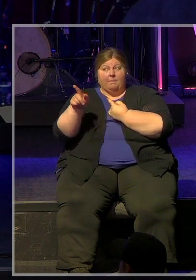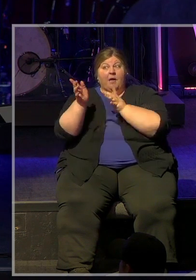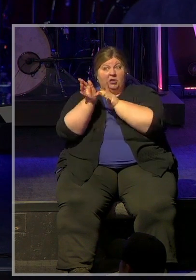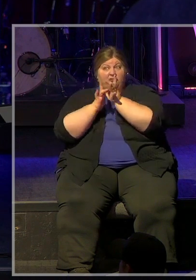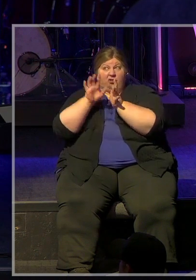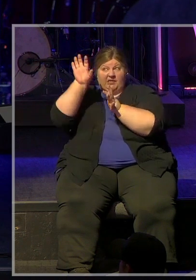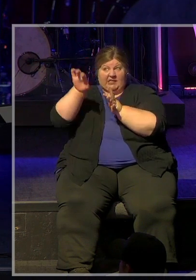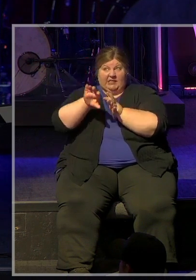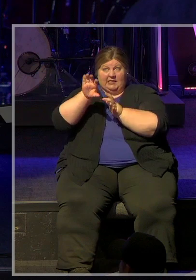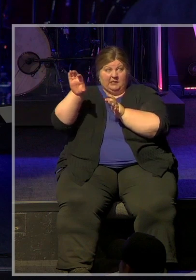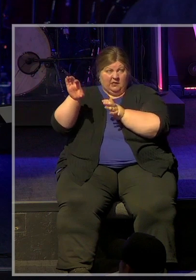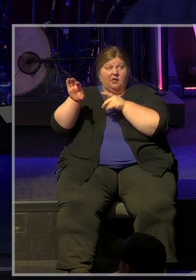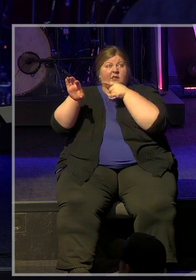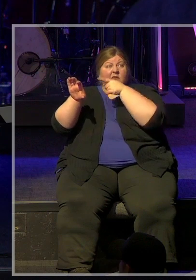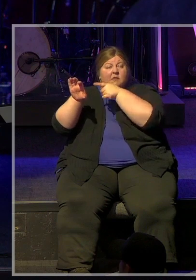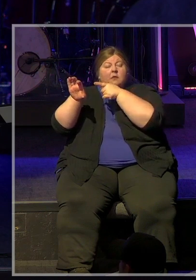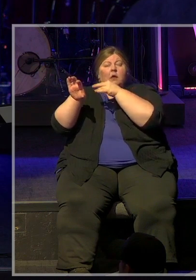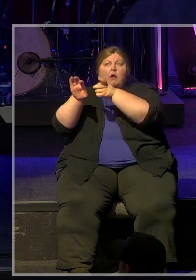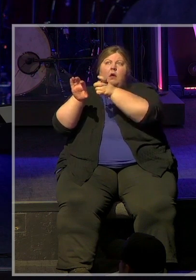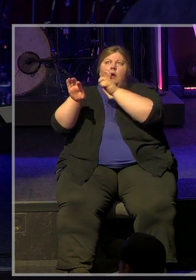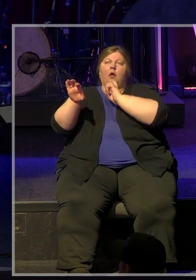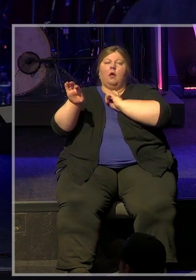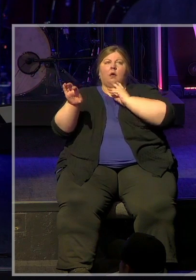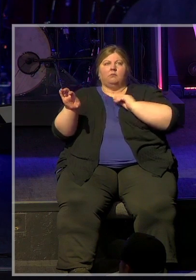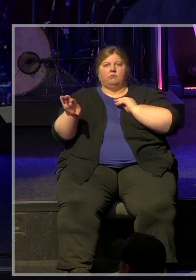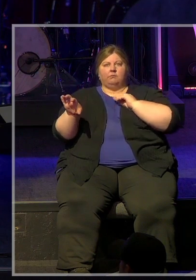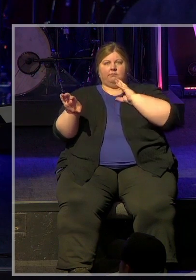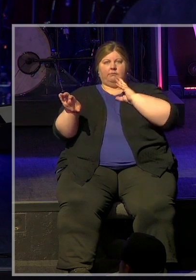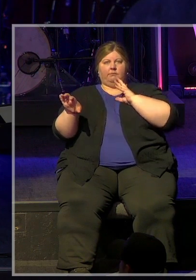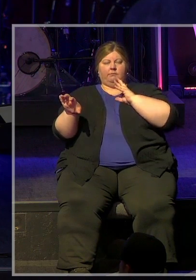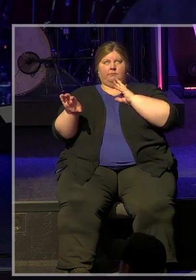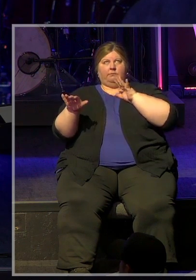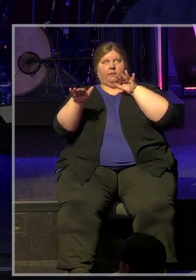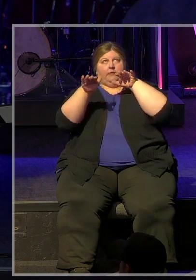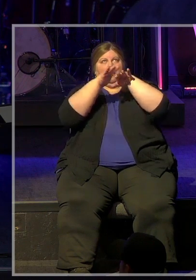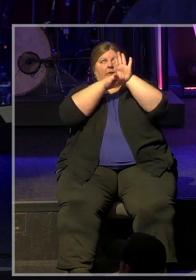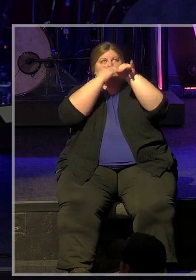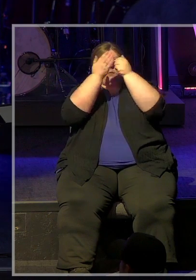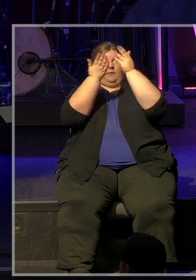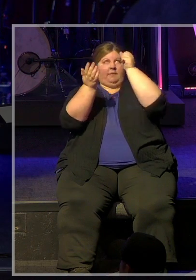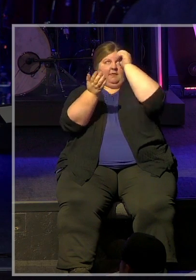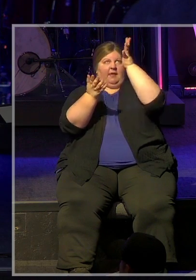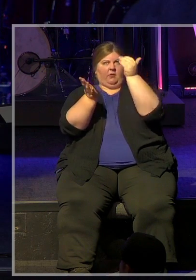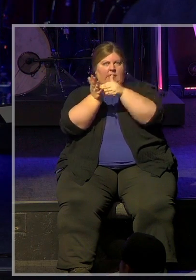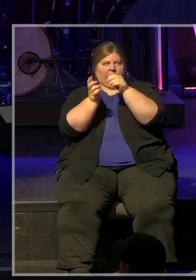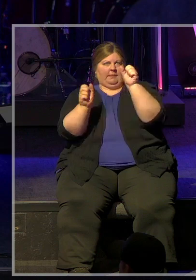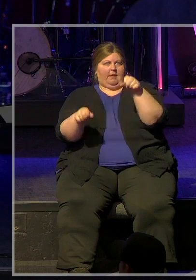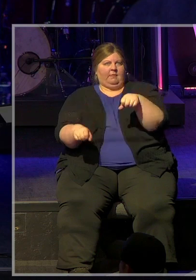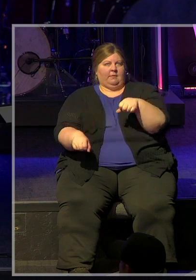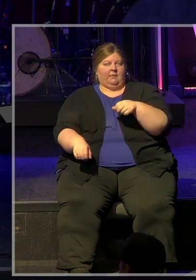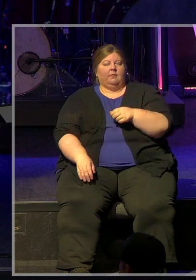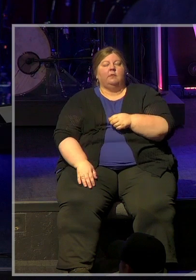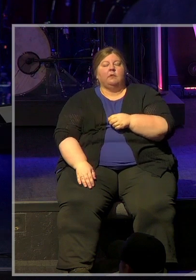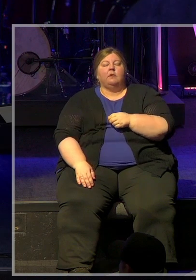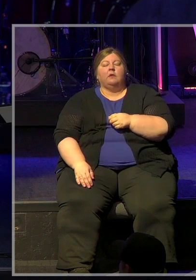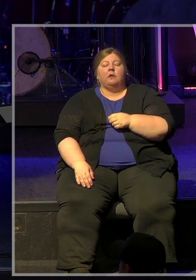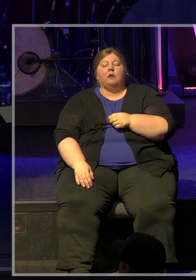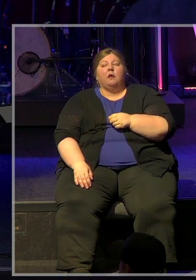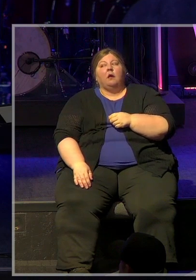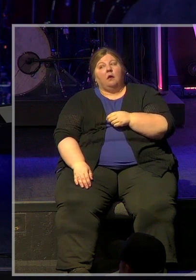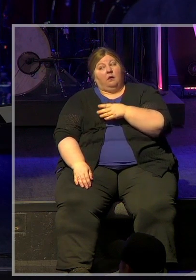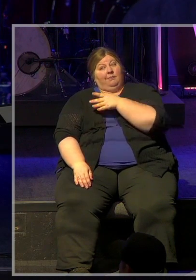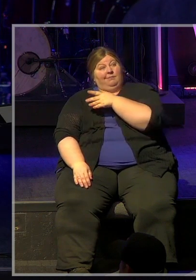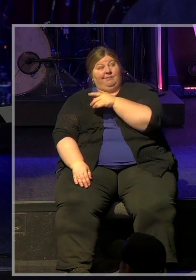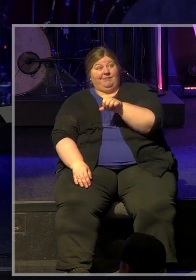behalf restored what was broken to the point that we had access to our heavenly Father again. And then this last one, it was at someone else's